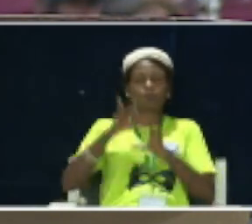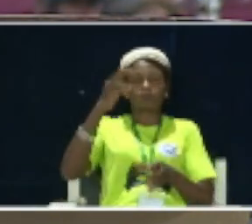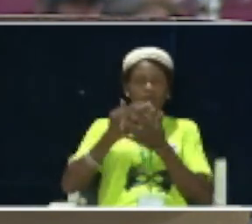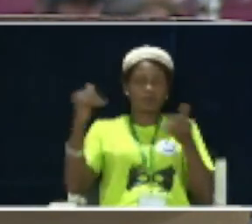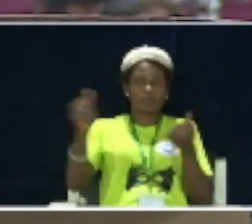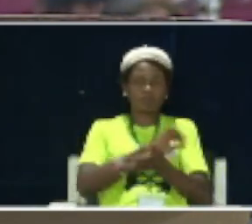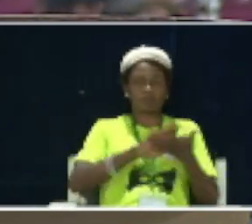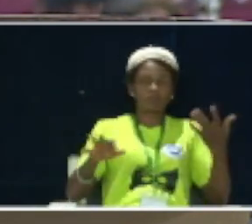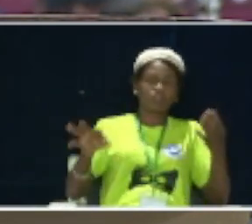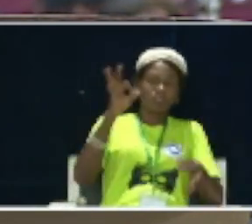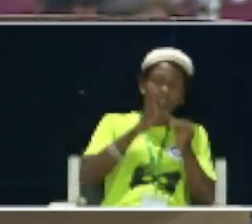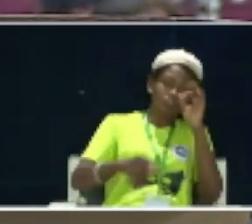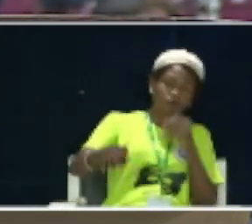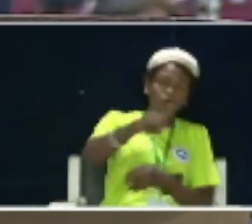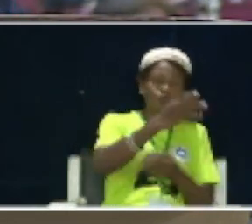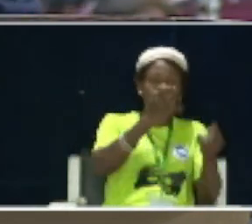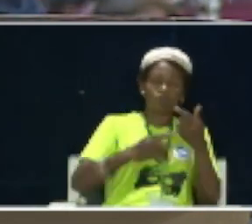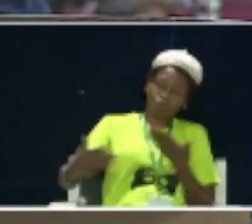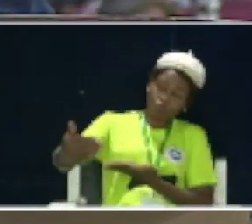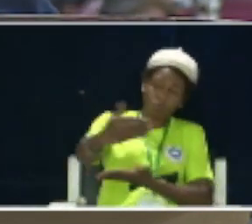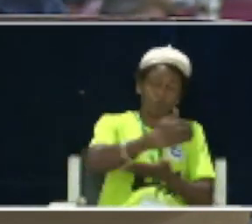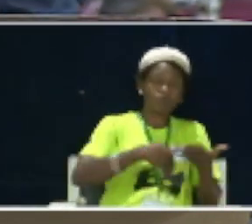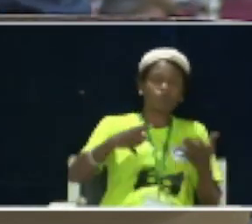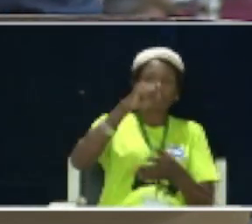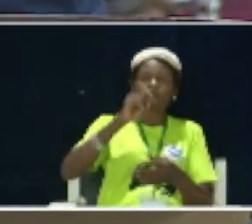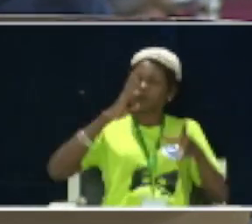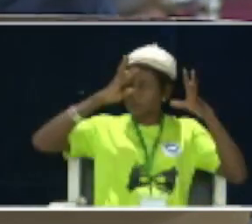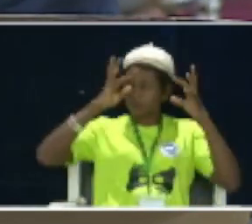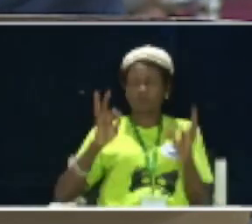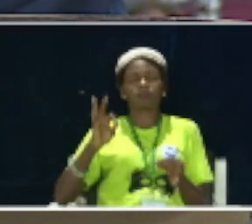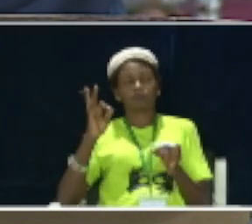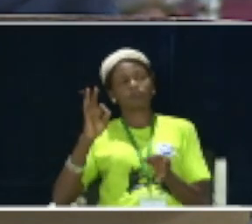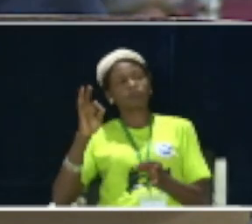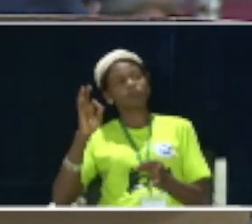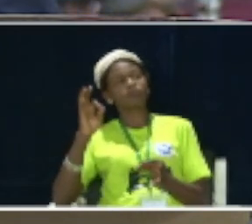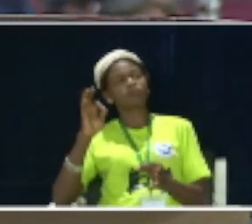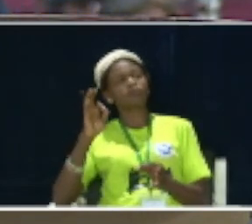If you want to recover, you must be intentional.